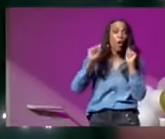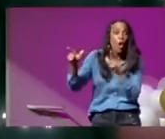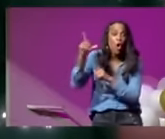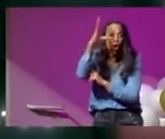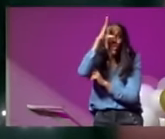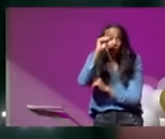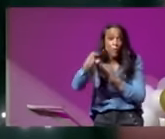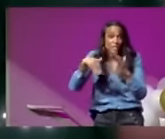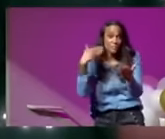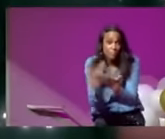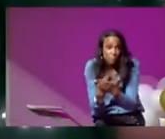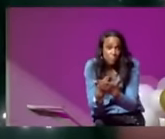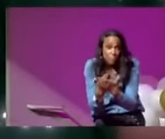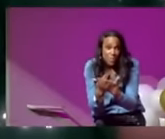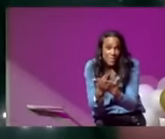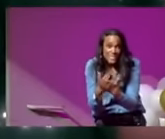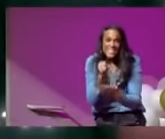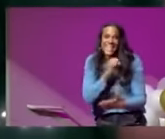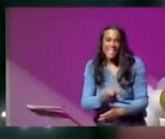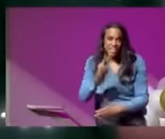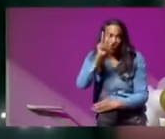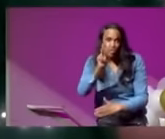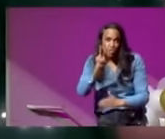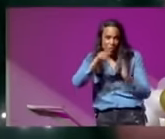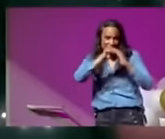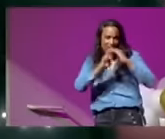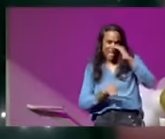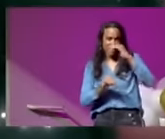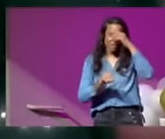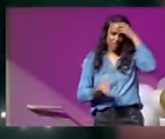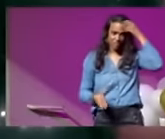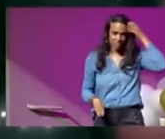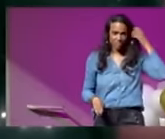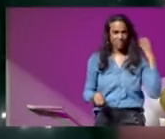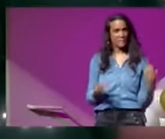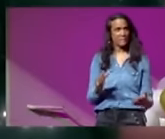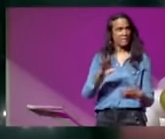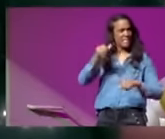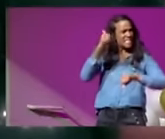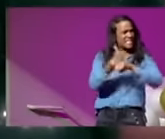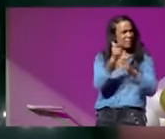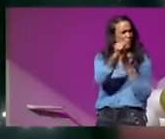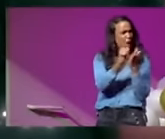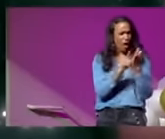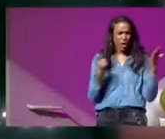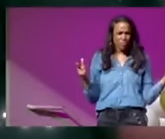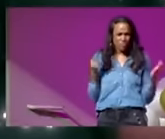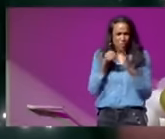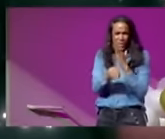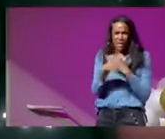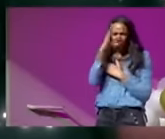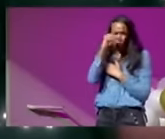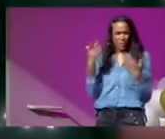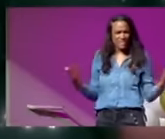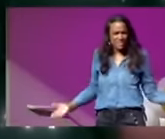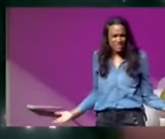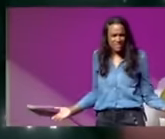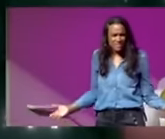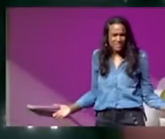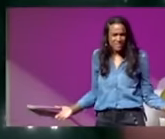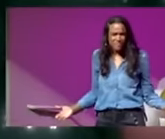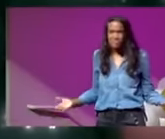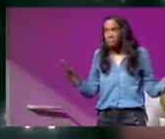called genocide, and this nation's hands are guilty with the blood of those who are being